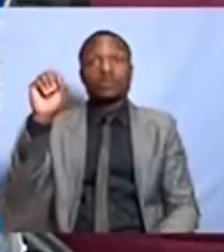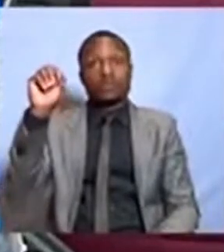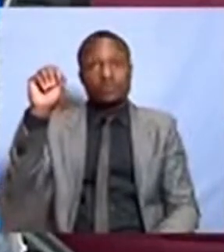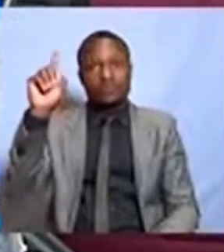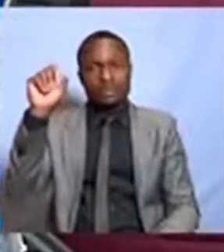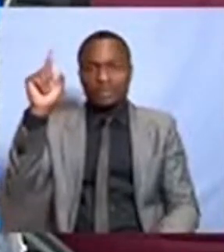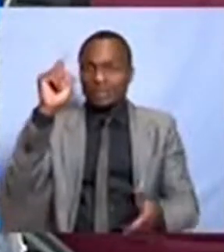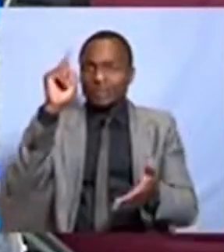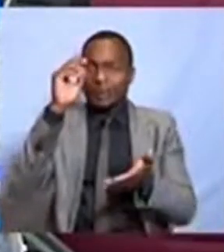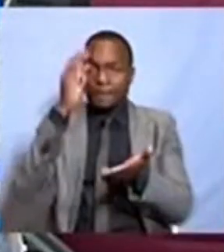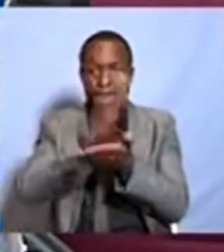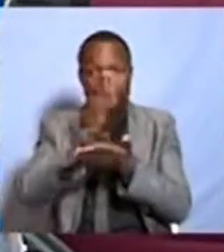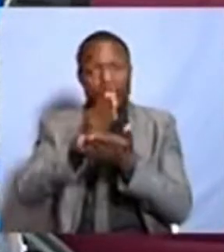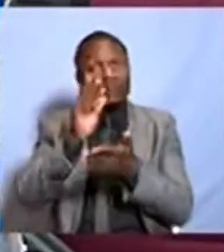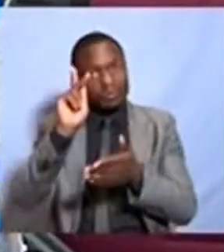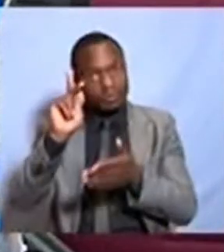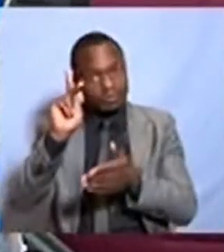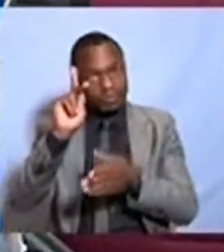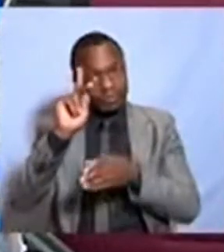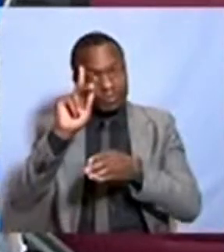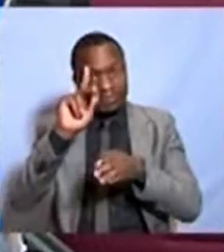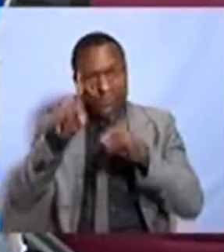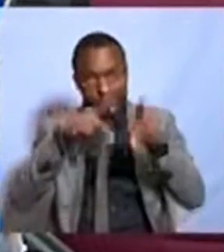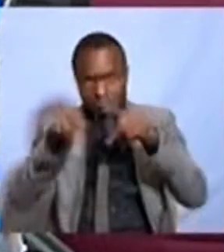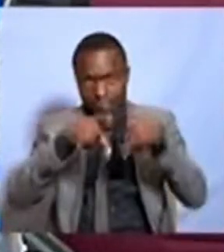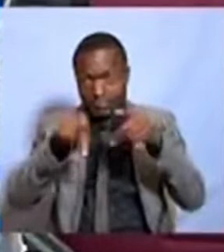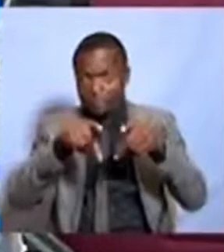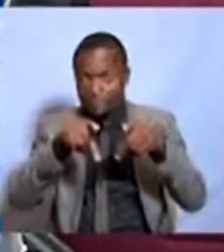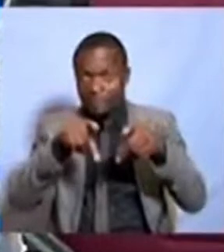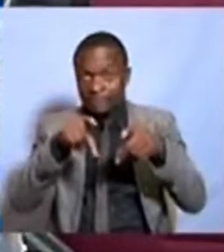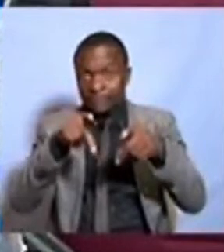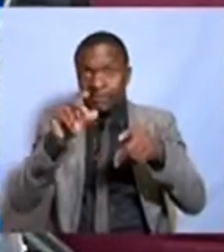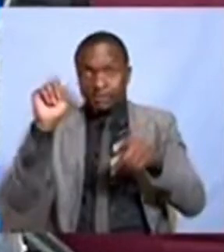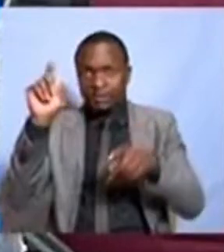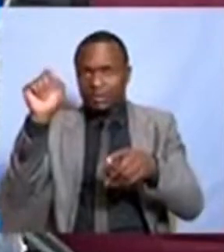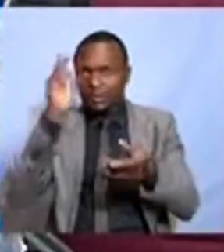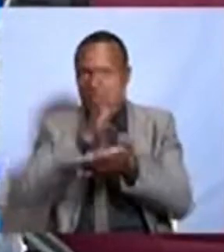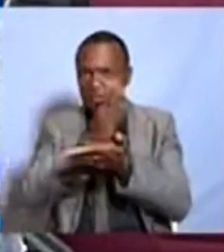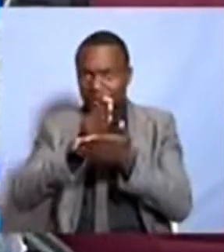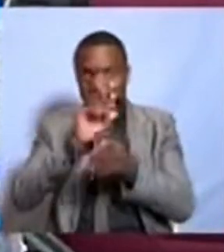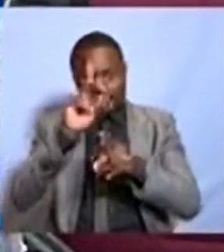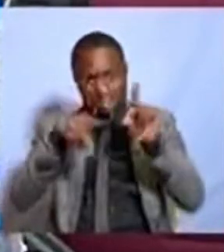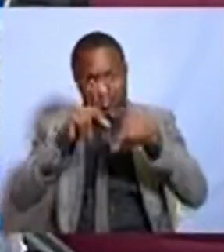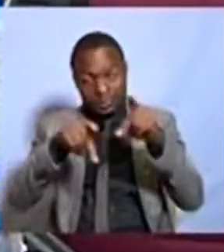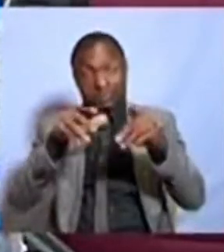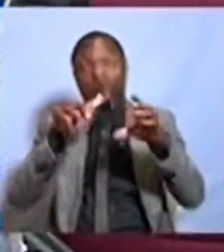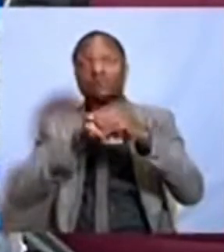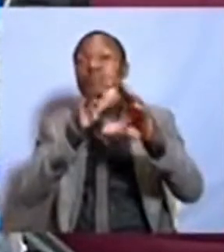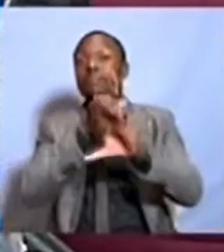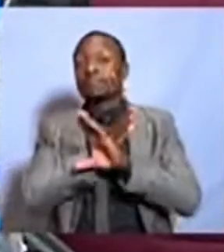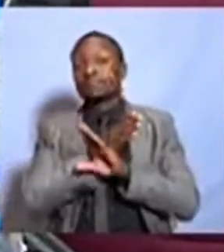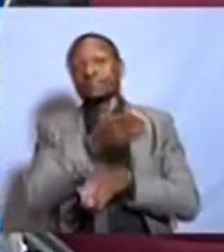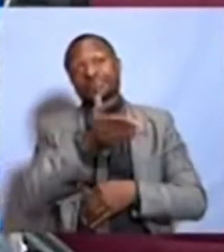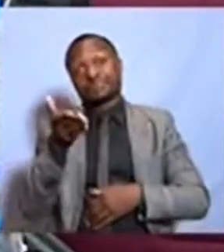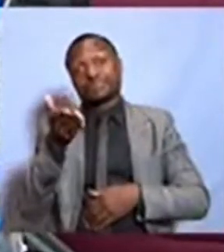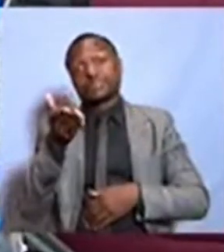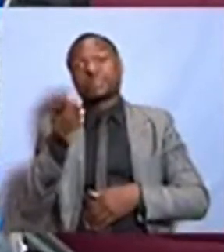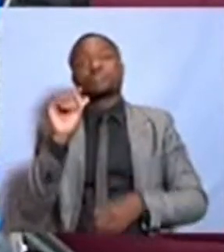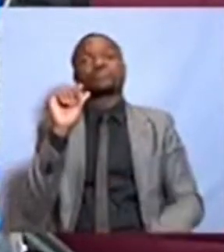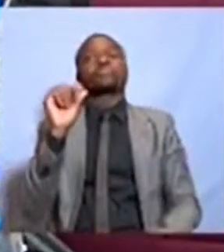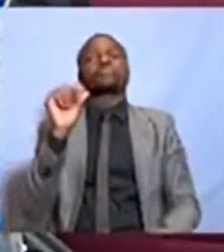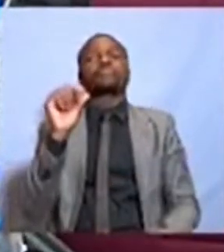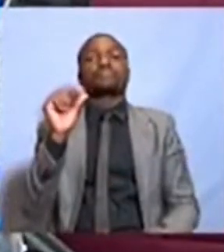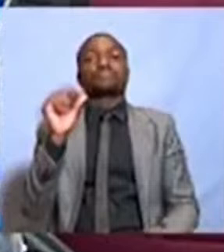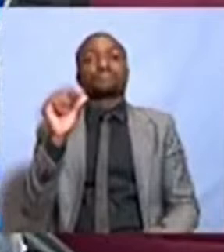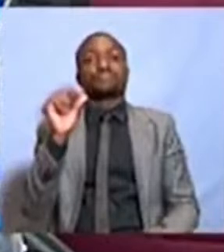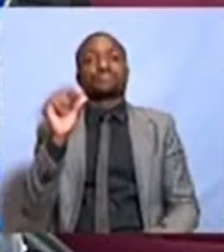11 billion people that, how many million or billion people that are currently in Zambia, and that's a drop in the ocean. That's